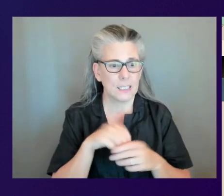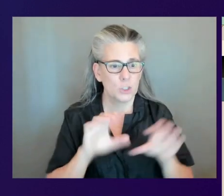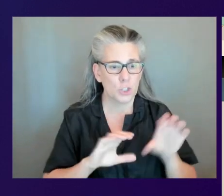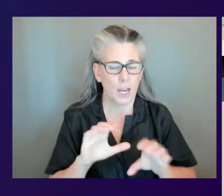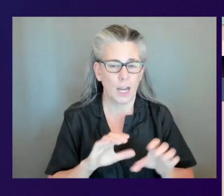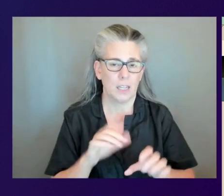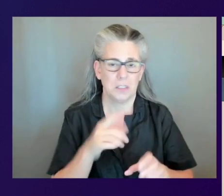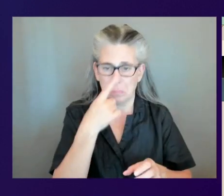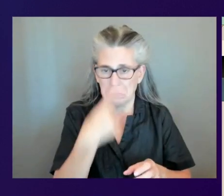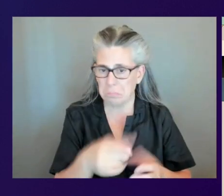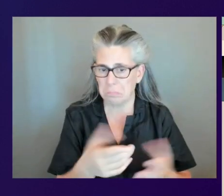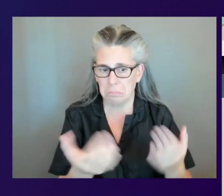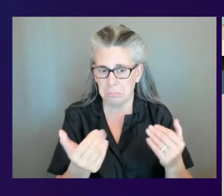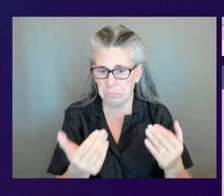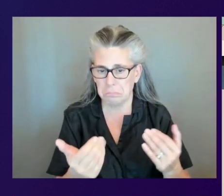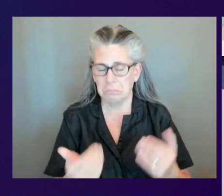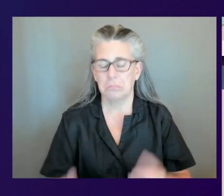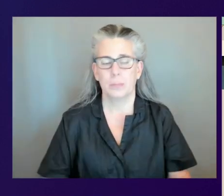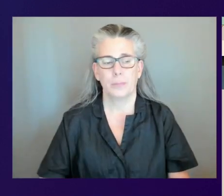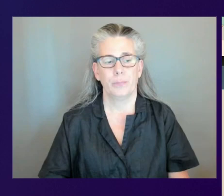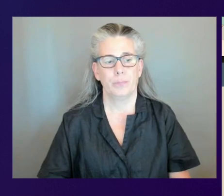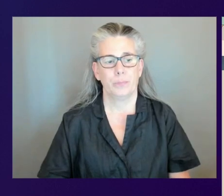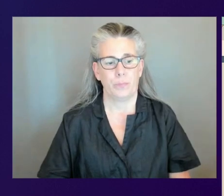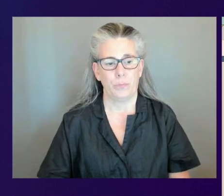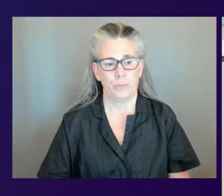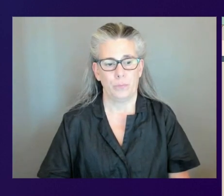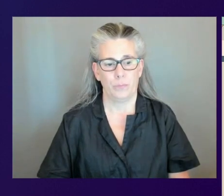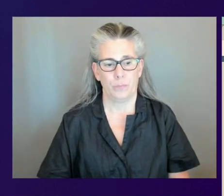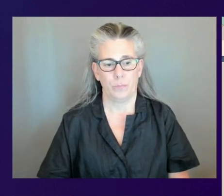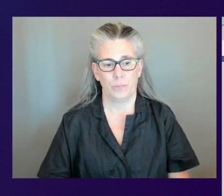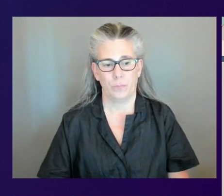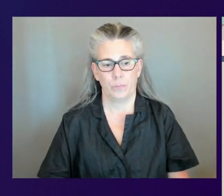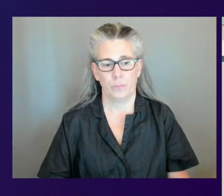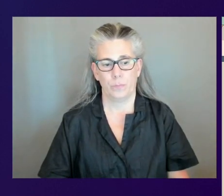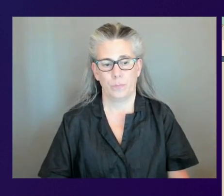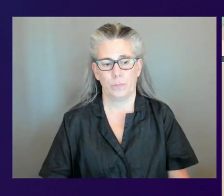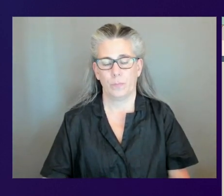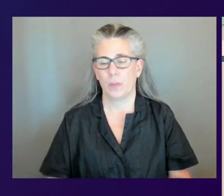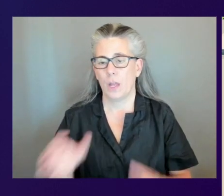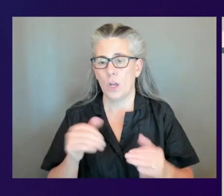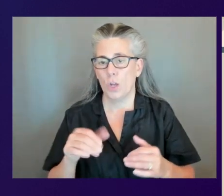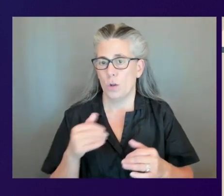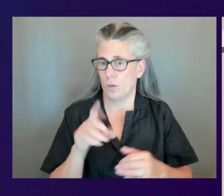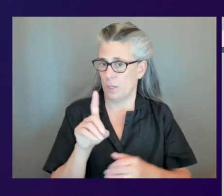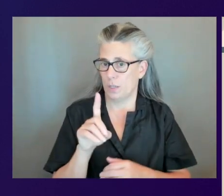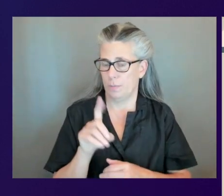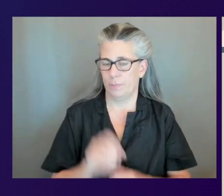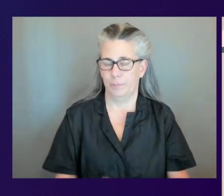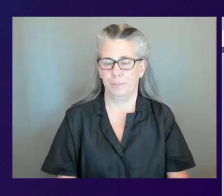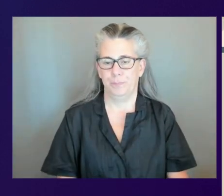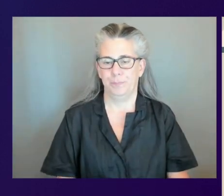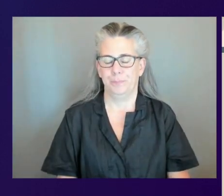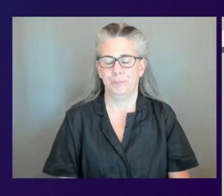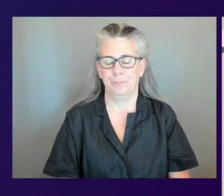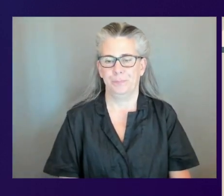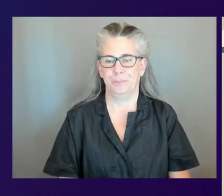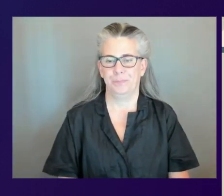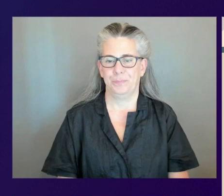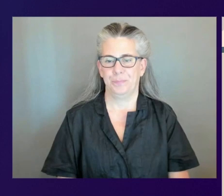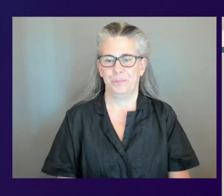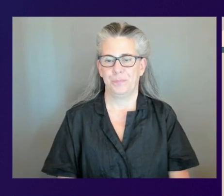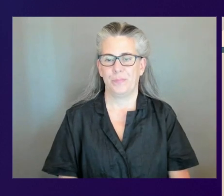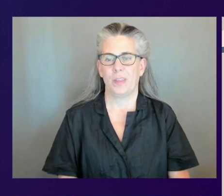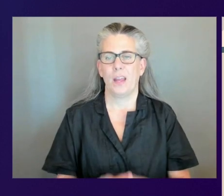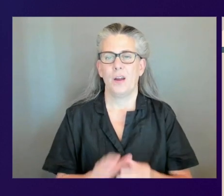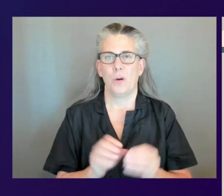The big points here, I think, are, right, you get this dashboard of everything that's happening. I'm actually just going to make this full screen to make it a little more pleasant for